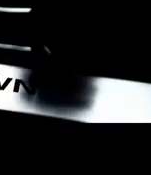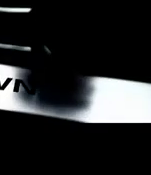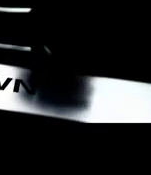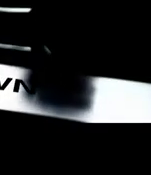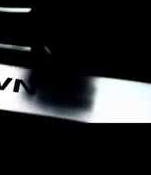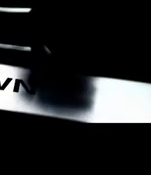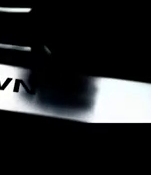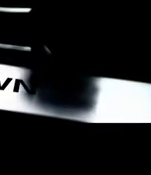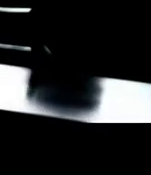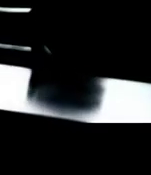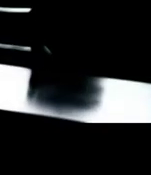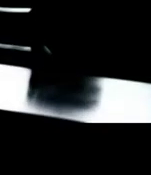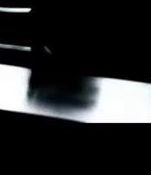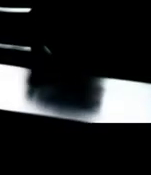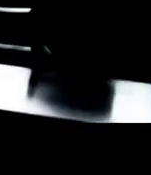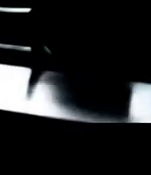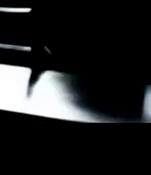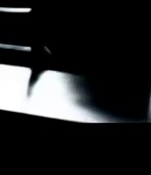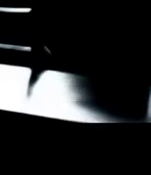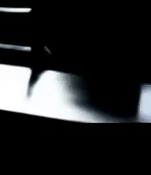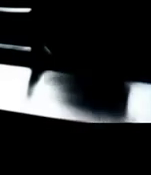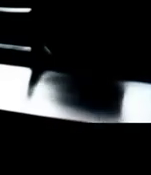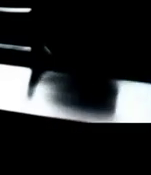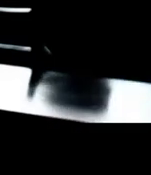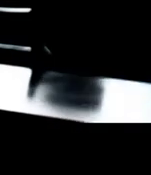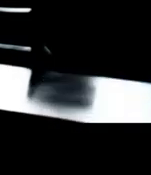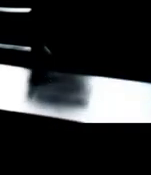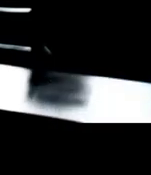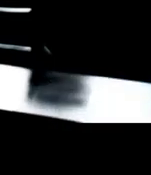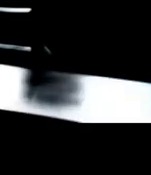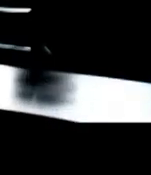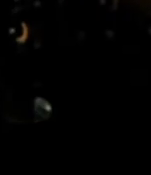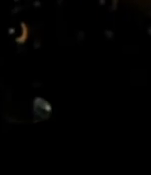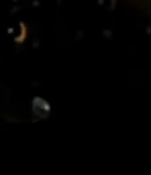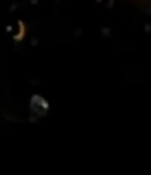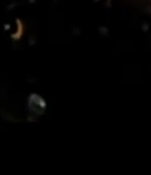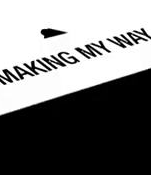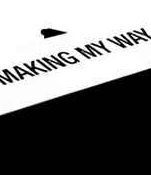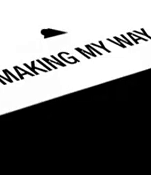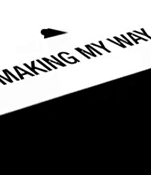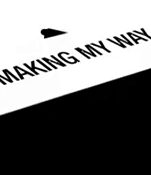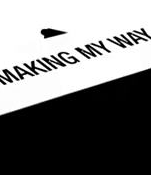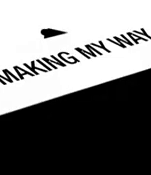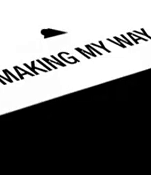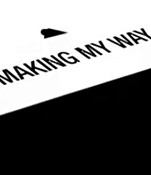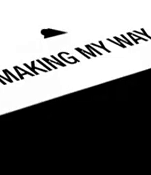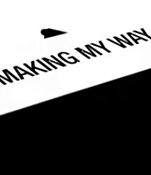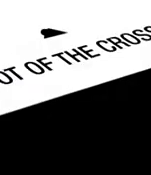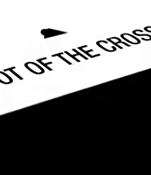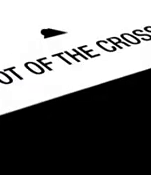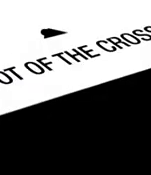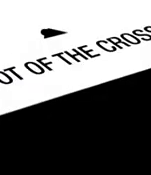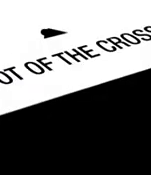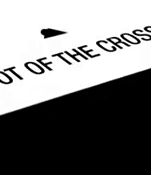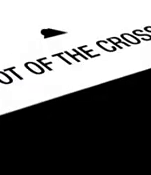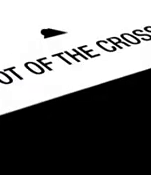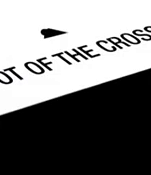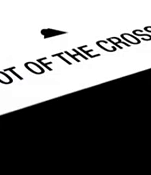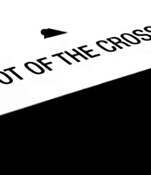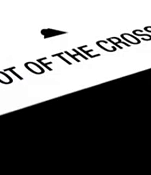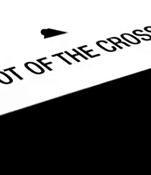Tried to walk on my own, but I wound up lost. Now I'm making my way to the foot